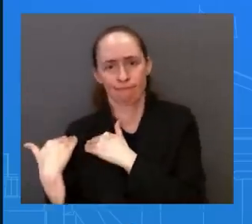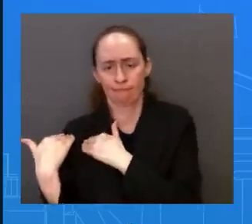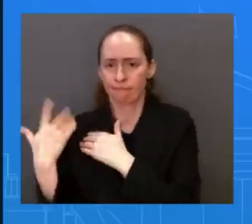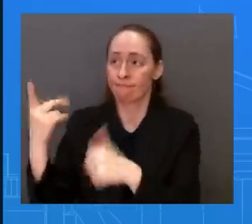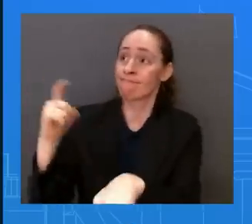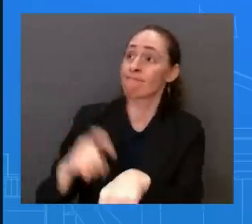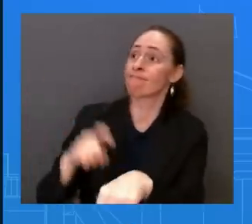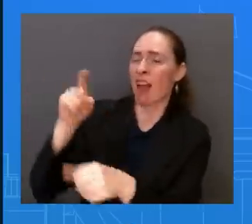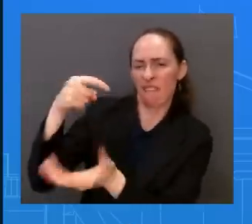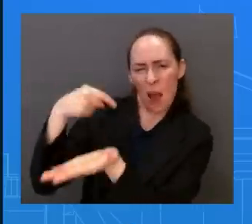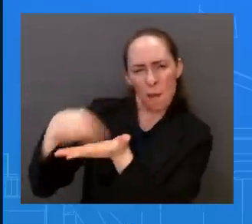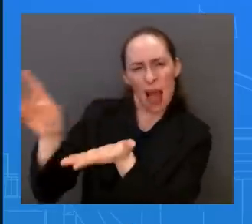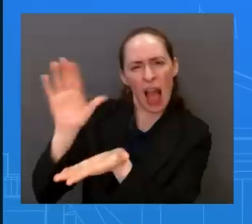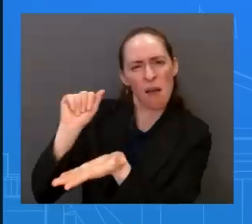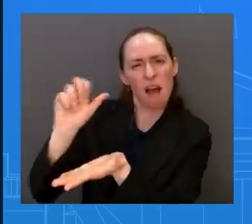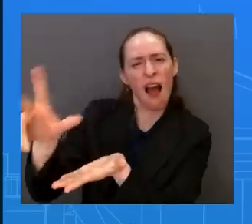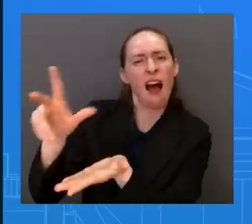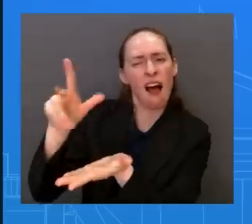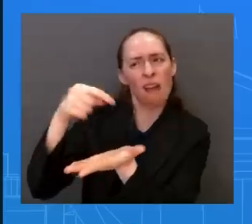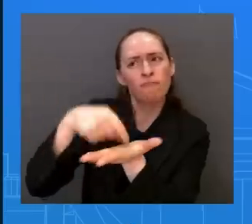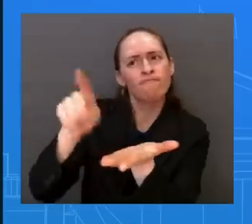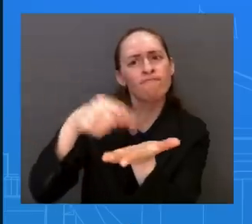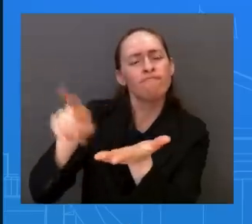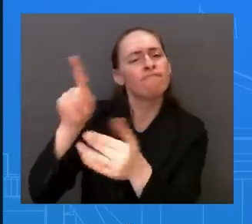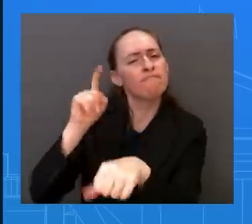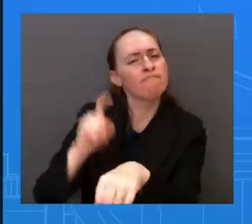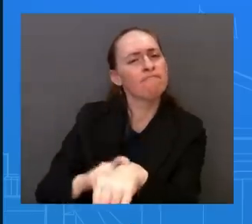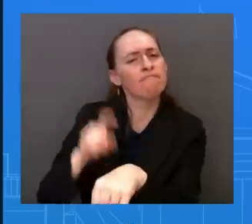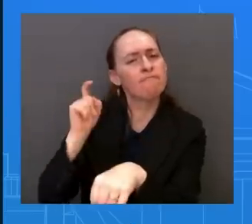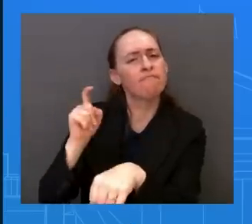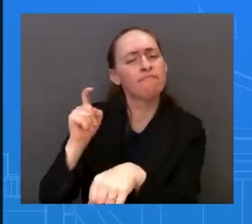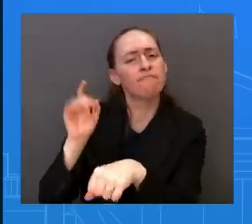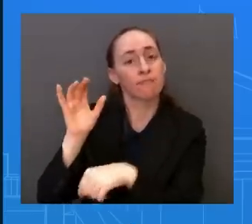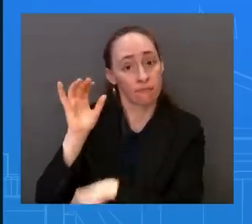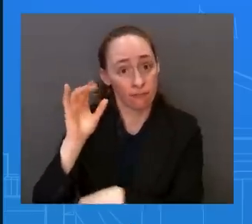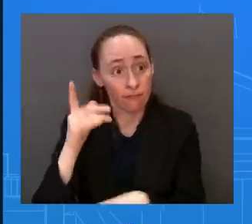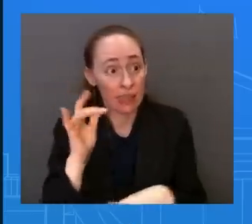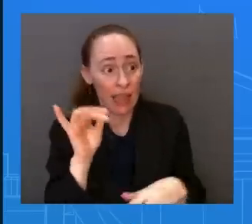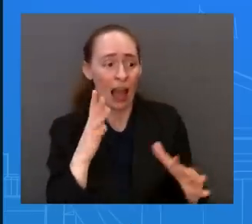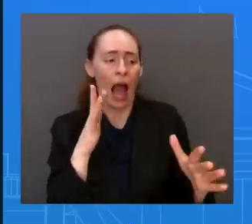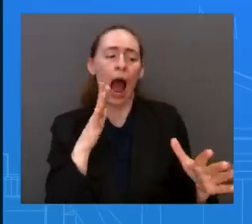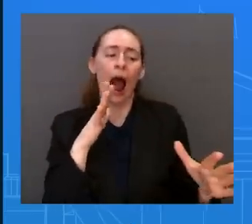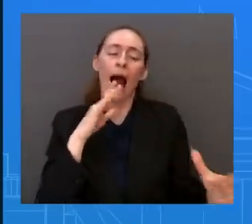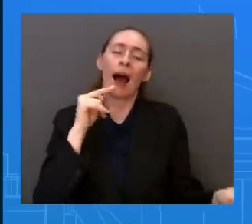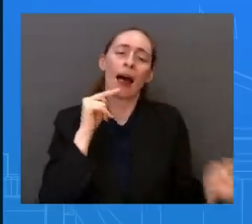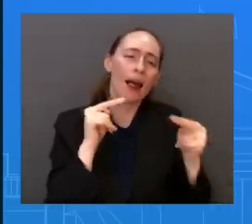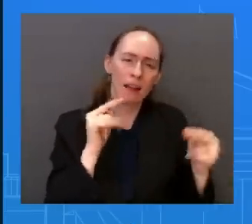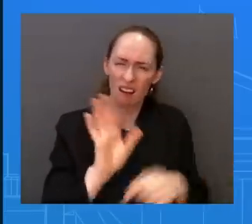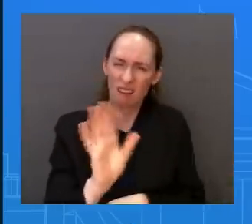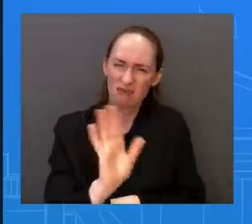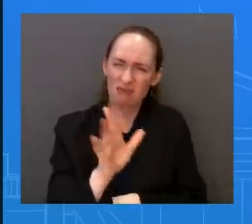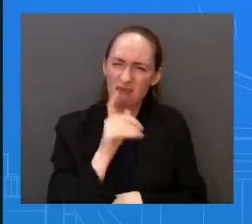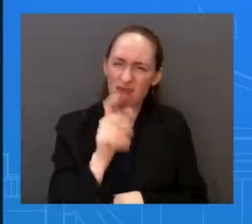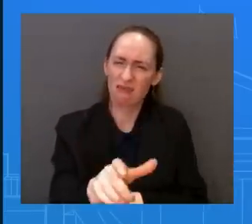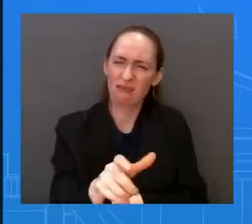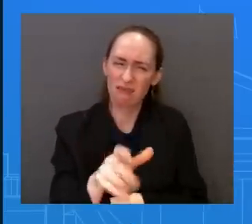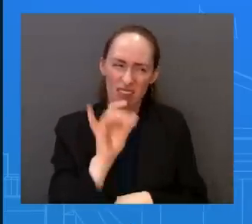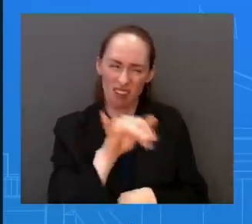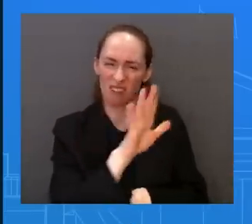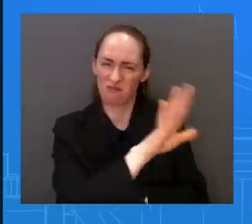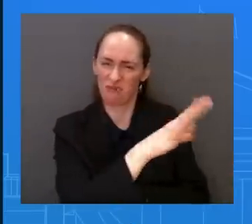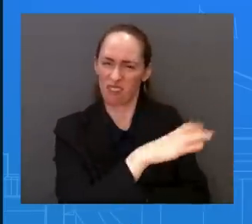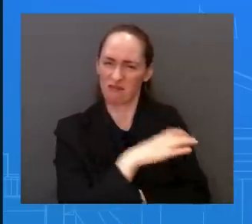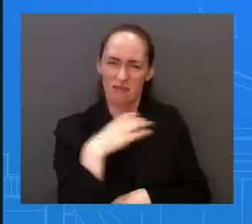as a bargaining chip. It's not a negotiable item. It's Congress's constitutional obligation. And that's how everybody should look at